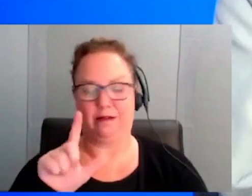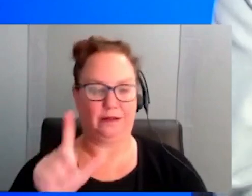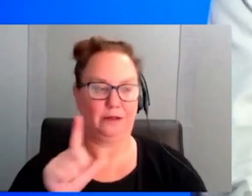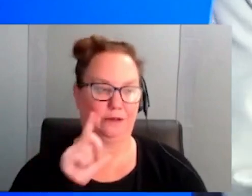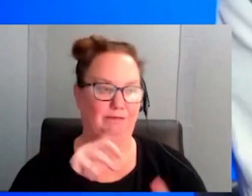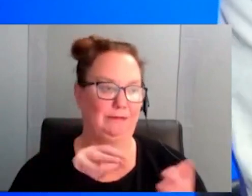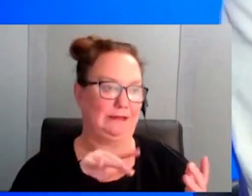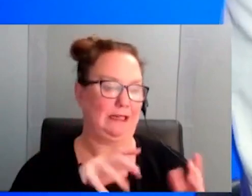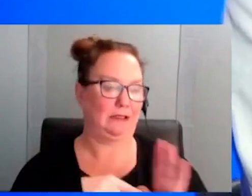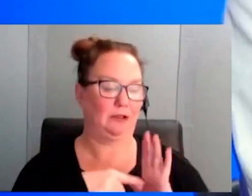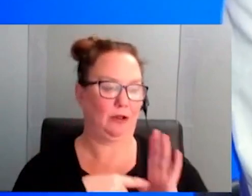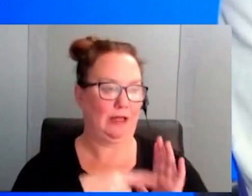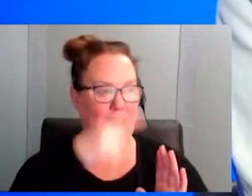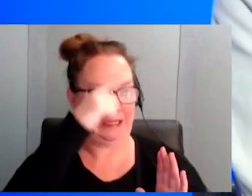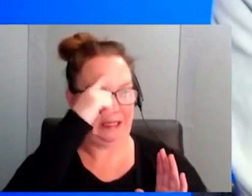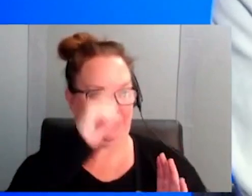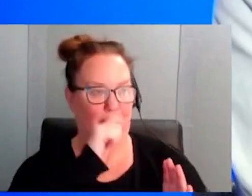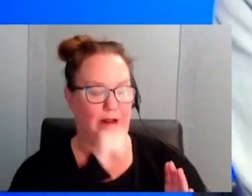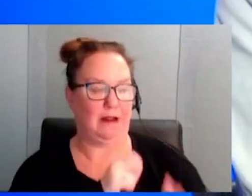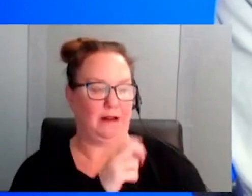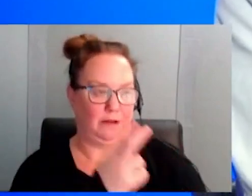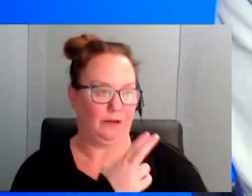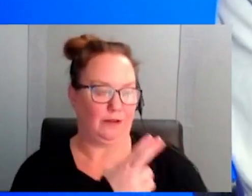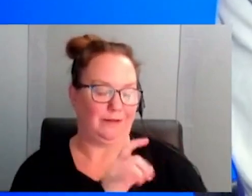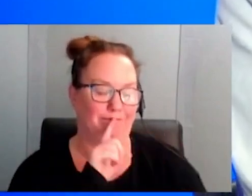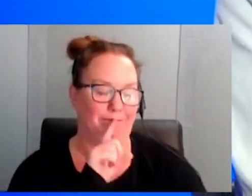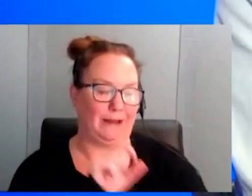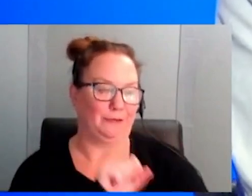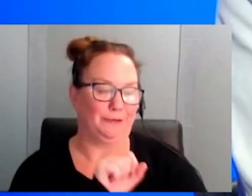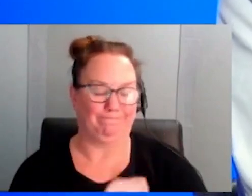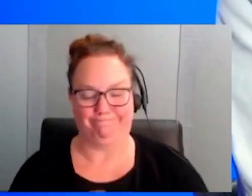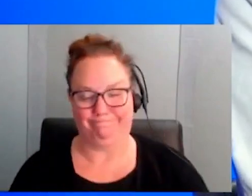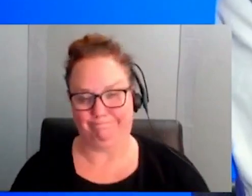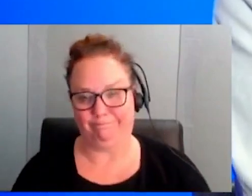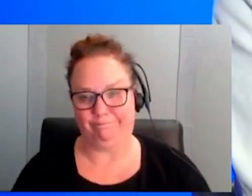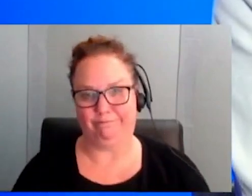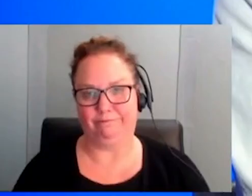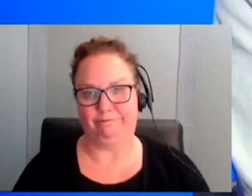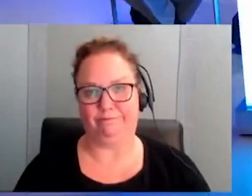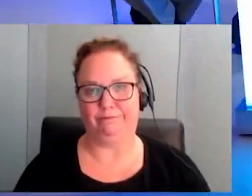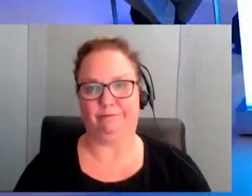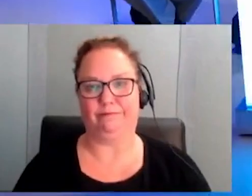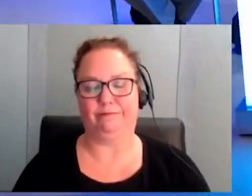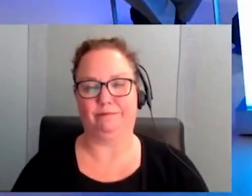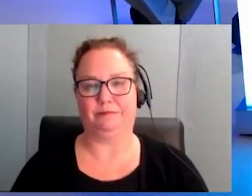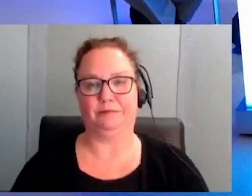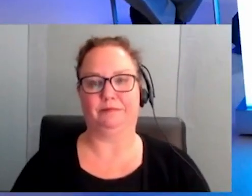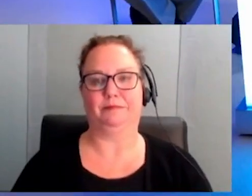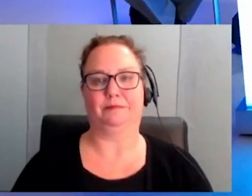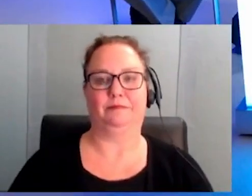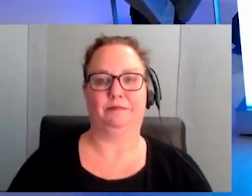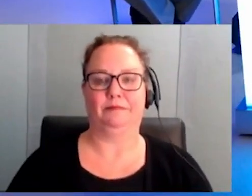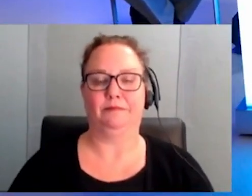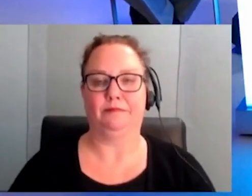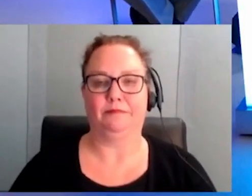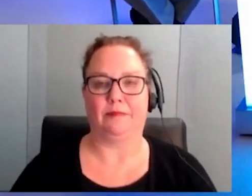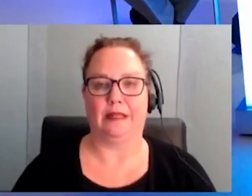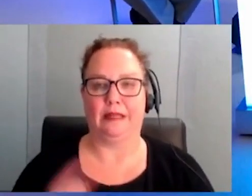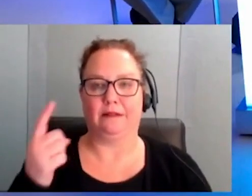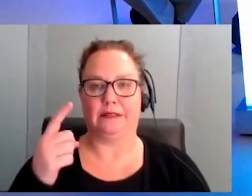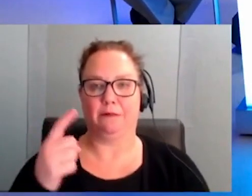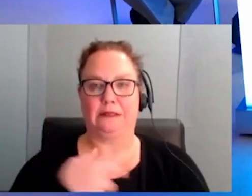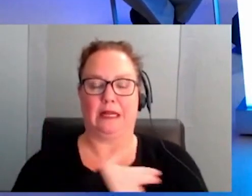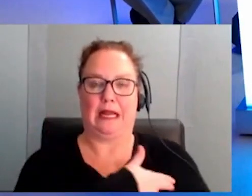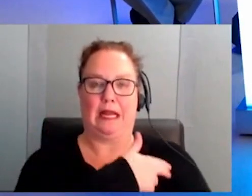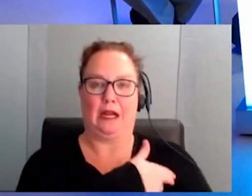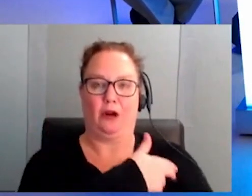even when they think they're not using fentanyl, they're using fentanyl. So educate me then. If someone's on heroin, and Clint, maybe